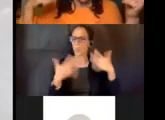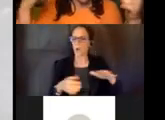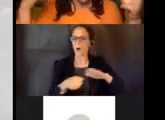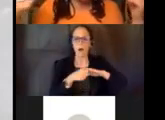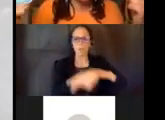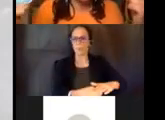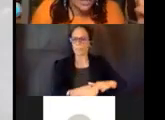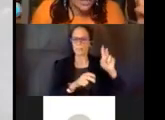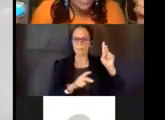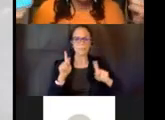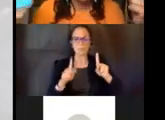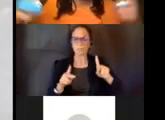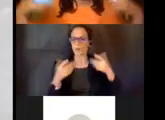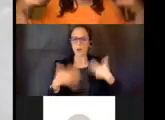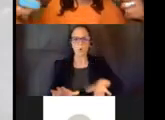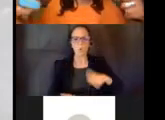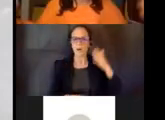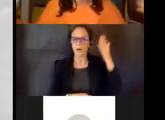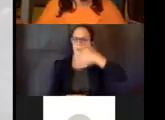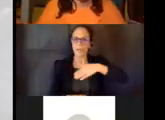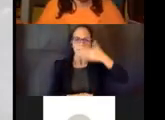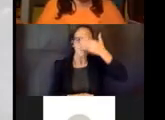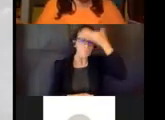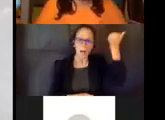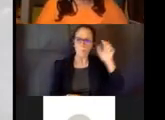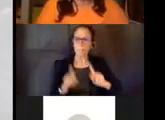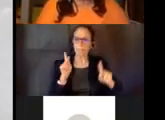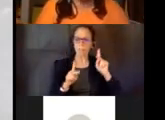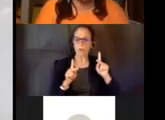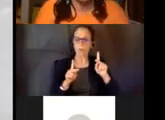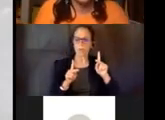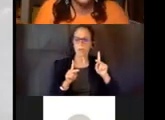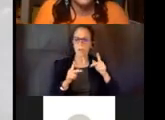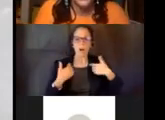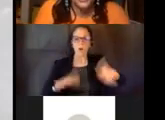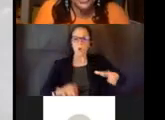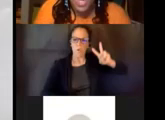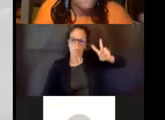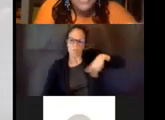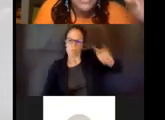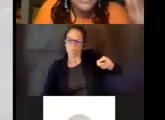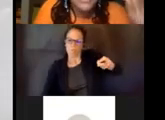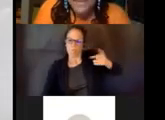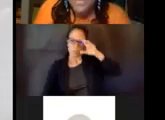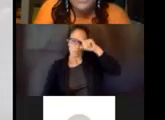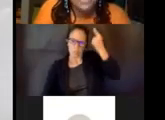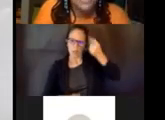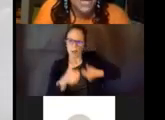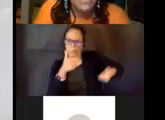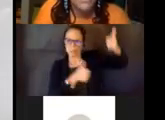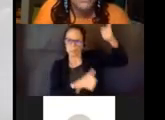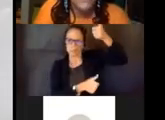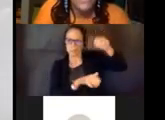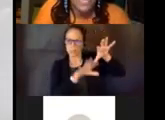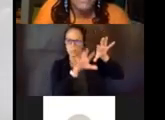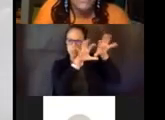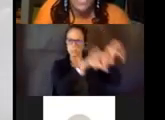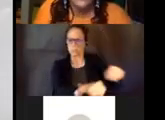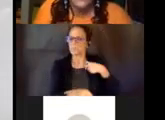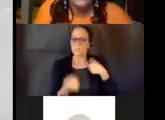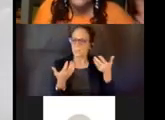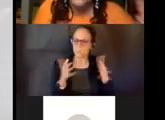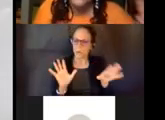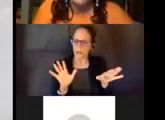that. I'm interested in just being able to be whole and to invite others to do it too, but not to dominate the space in the way that they have